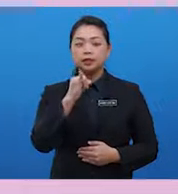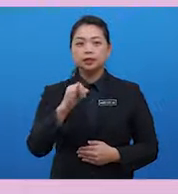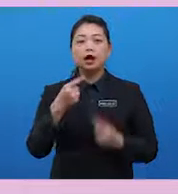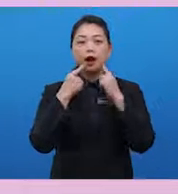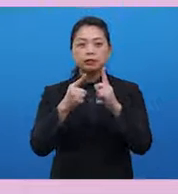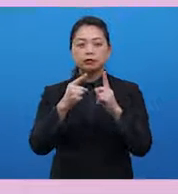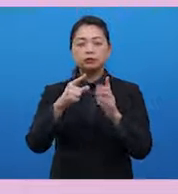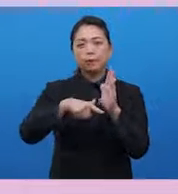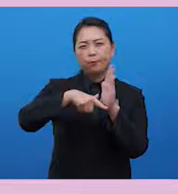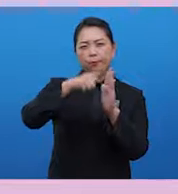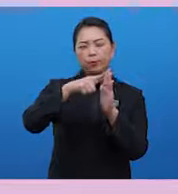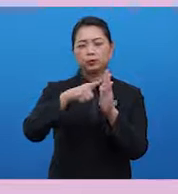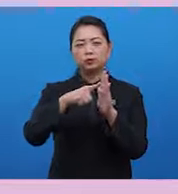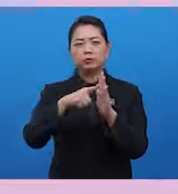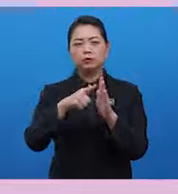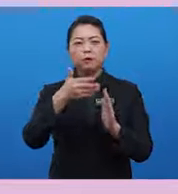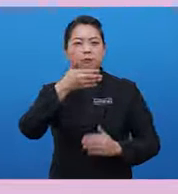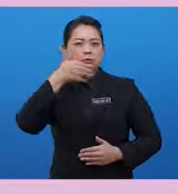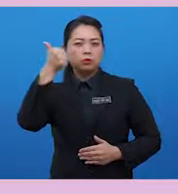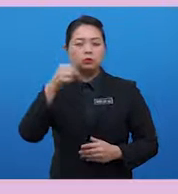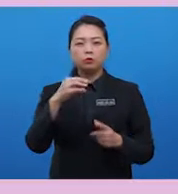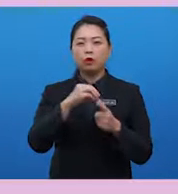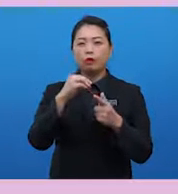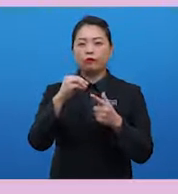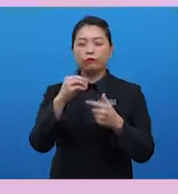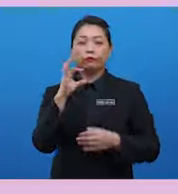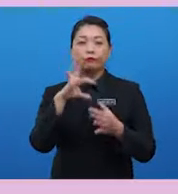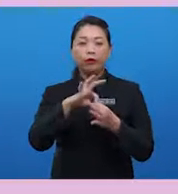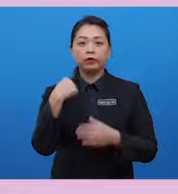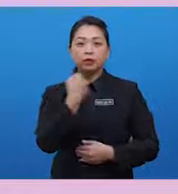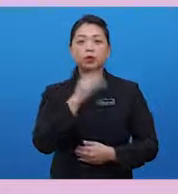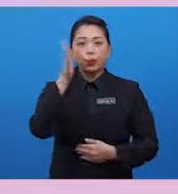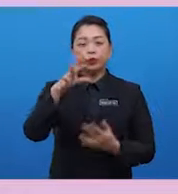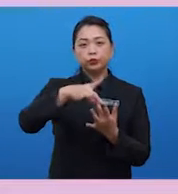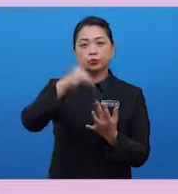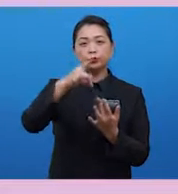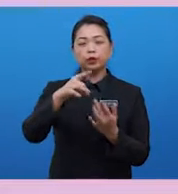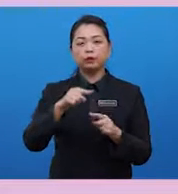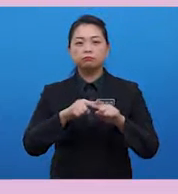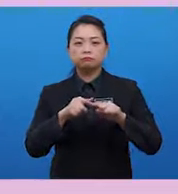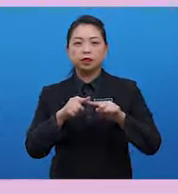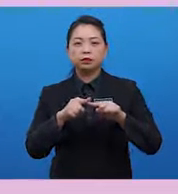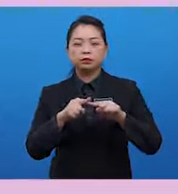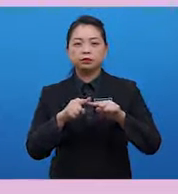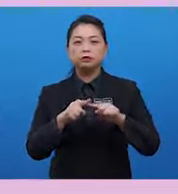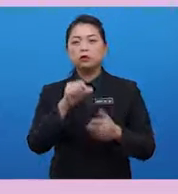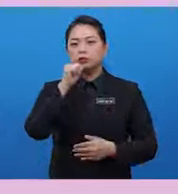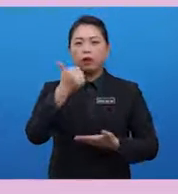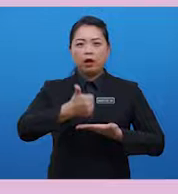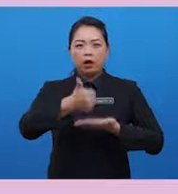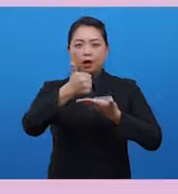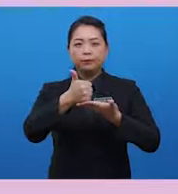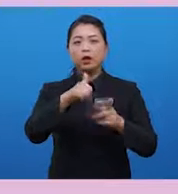would choose, but will not help resolve a situation and will definitely not help